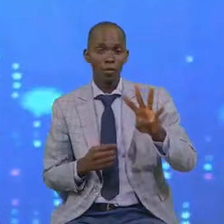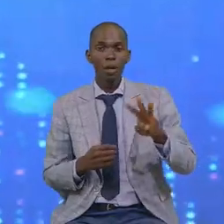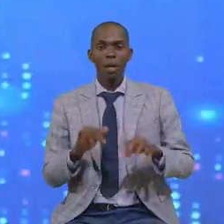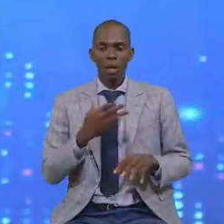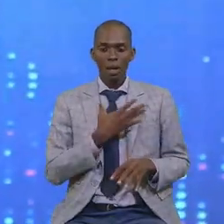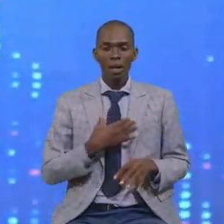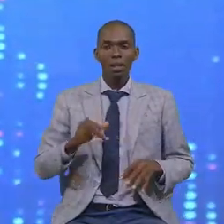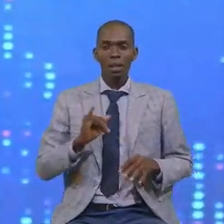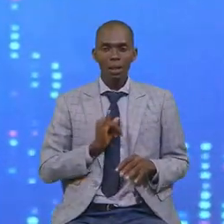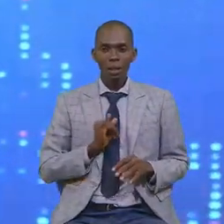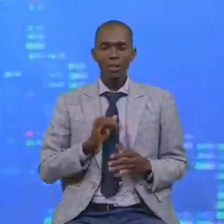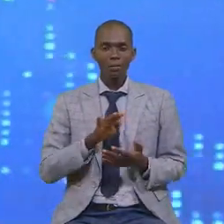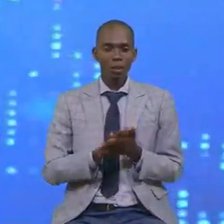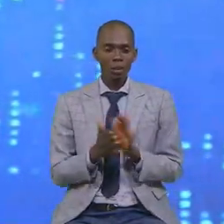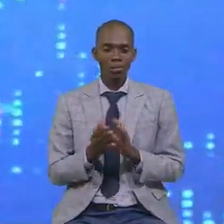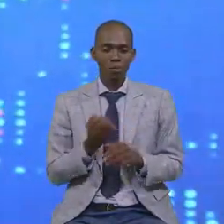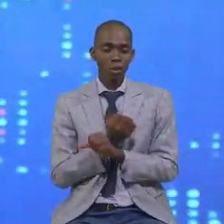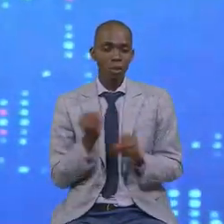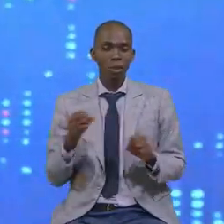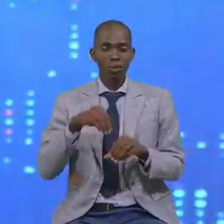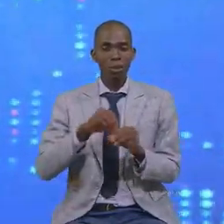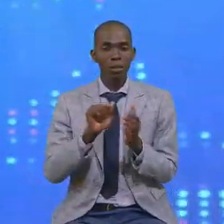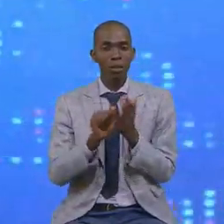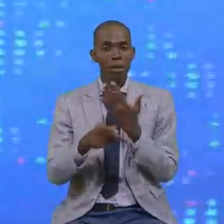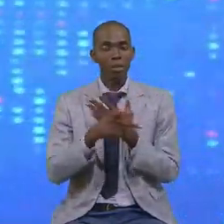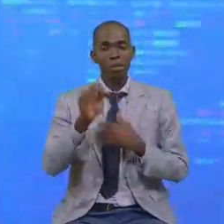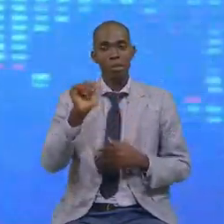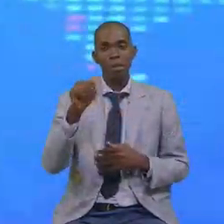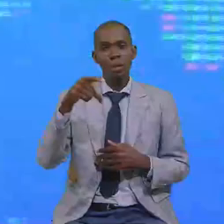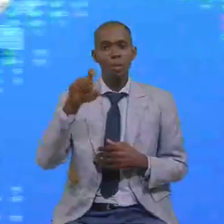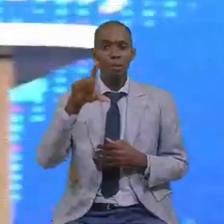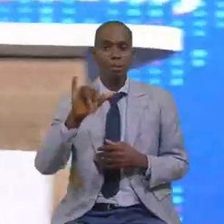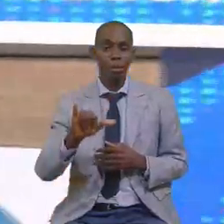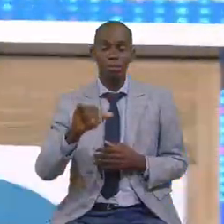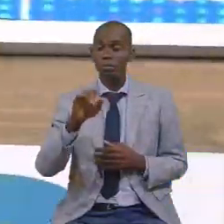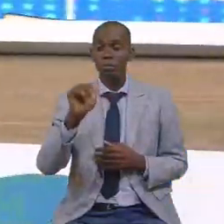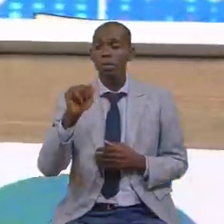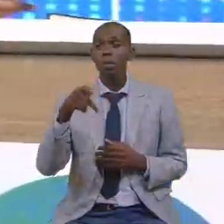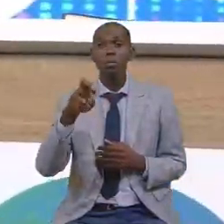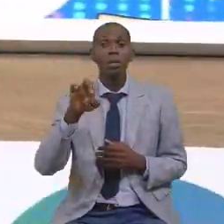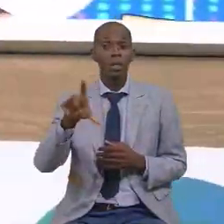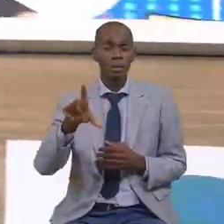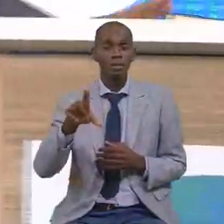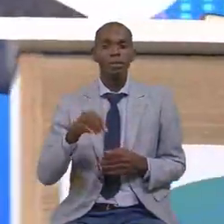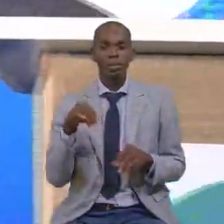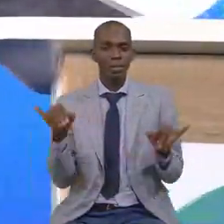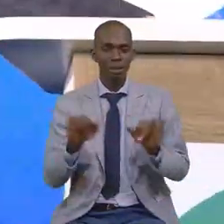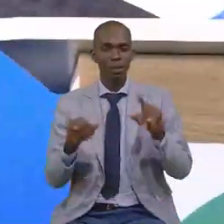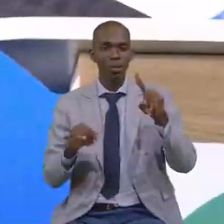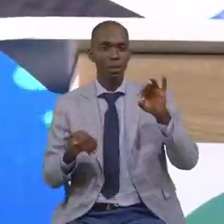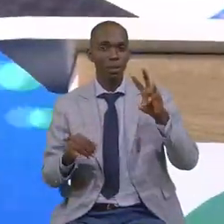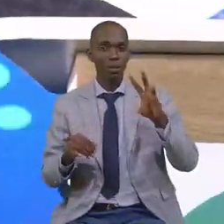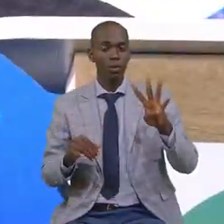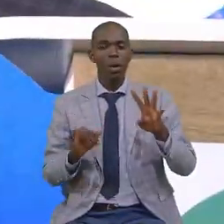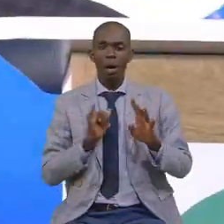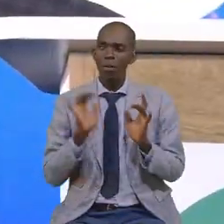again in April, what I did was I contacted somebody in a mass